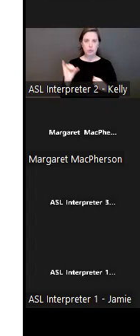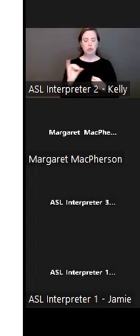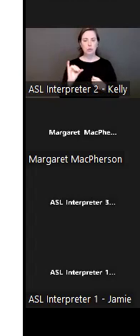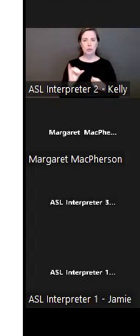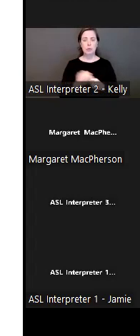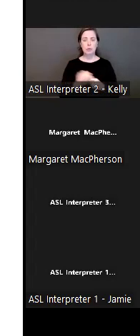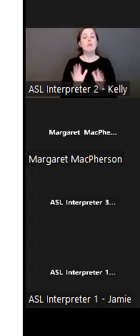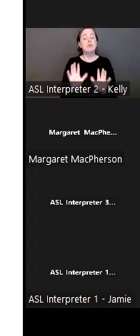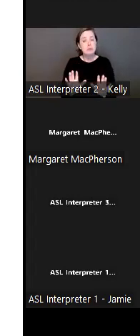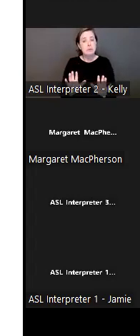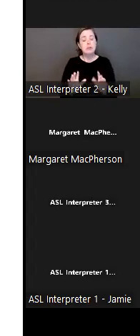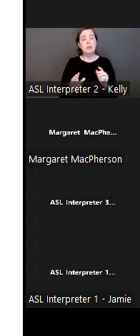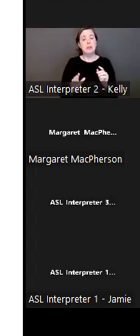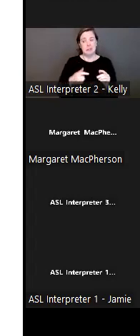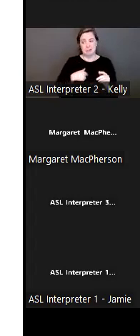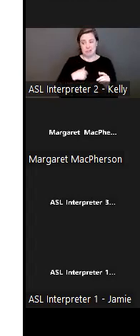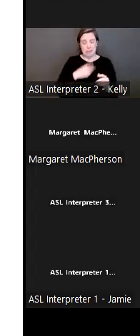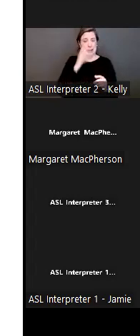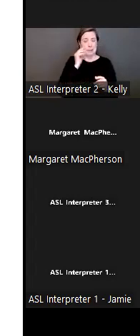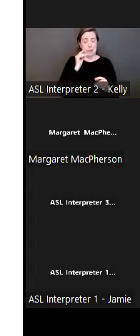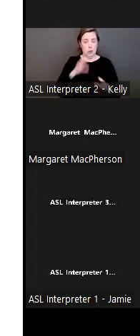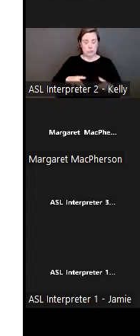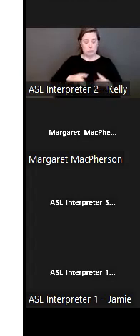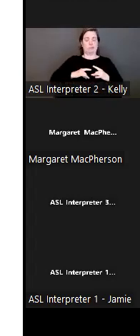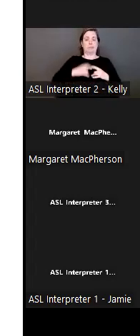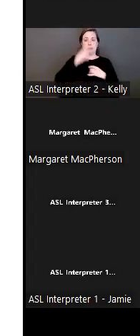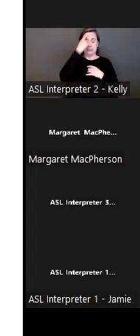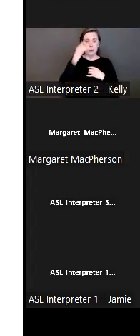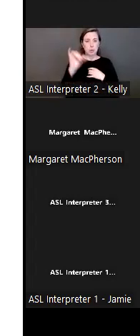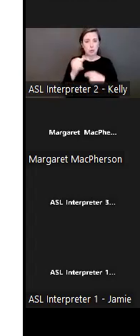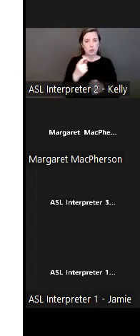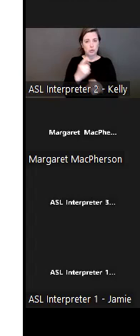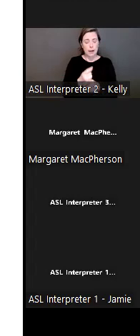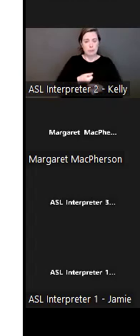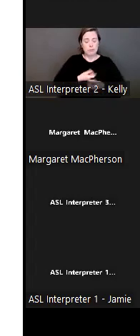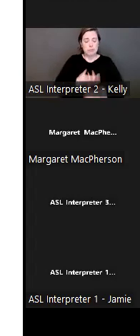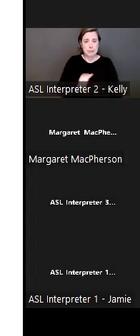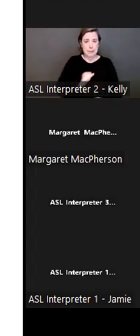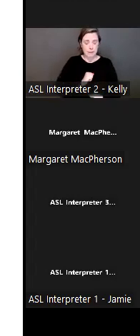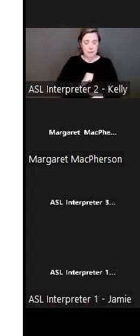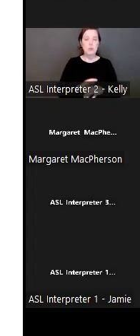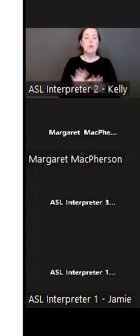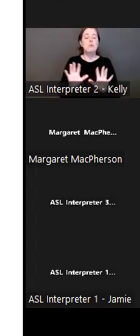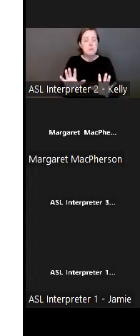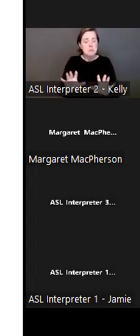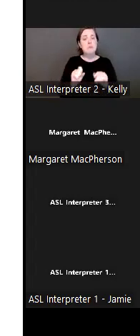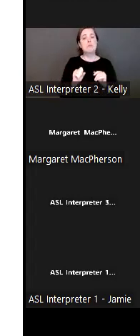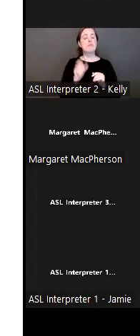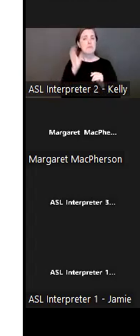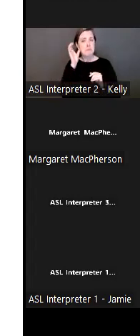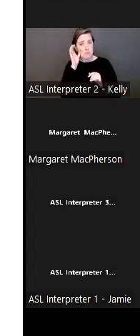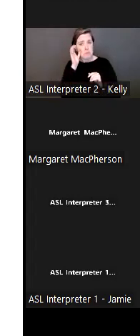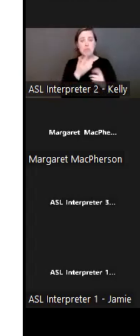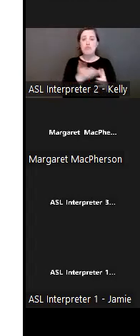protect yourself as you listen, take breaks as needed. But let's get a little bit disrupted because, if nothing changes,